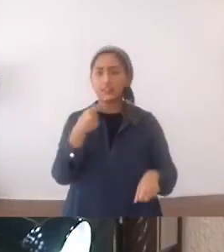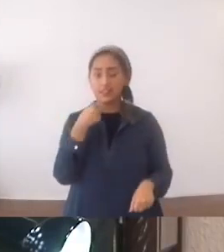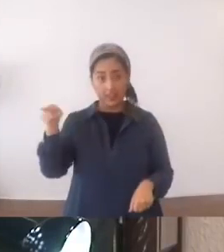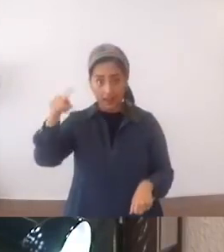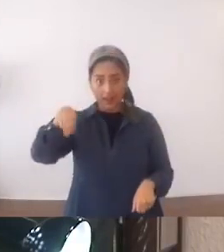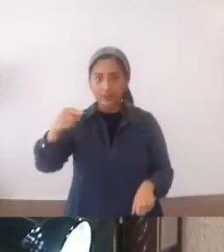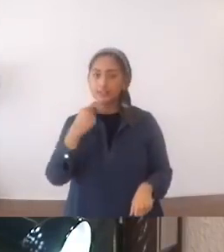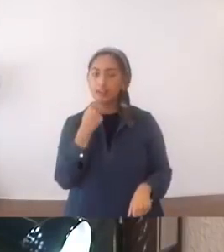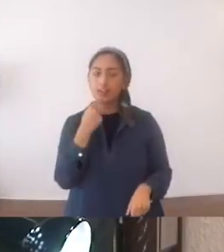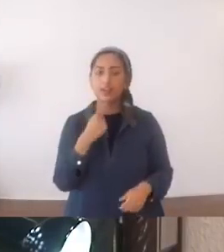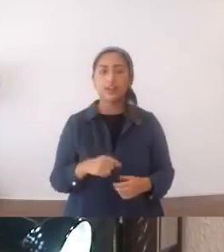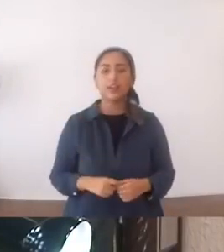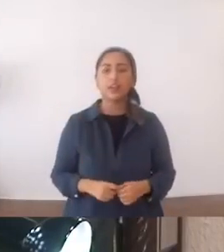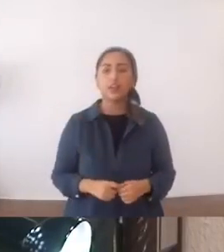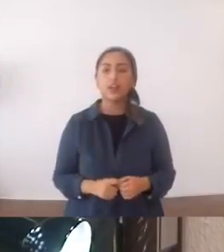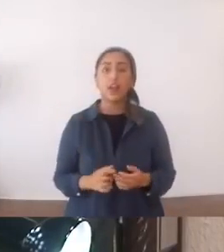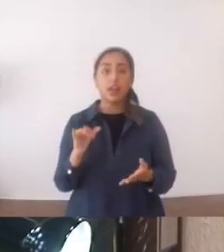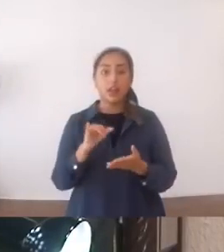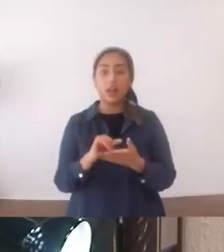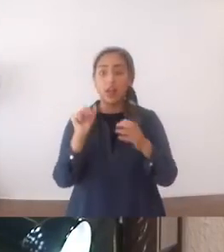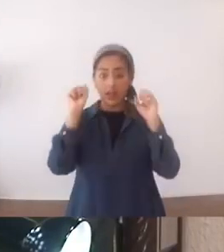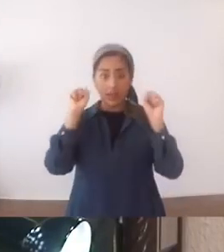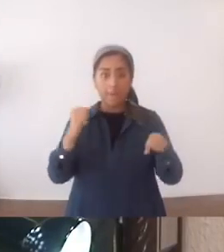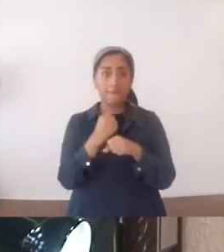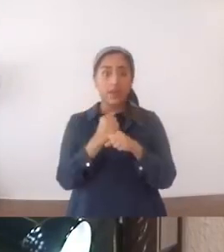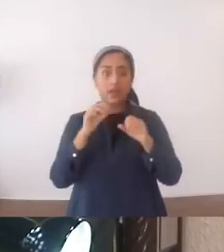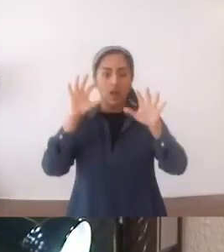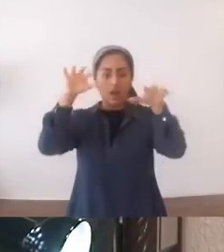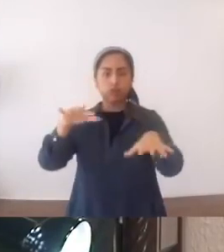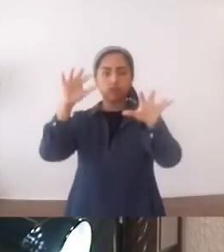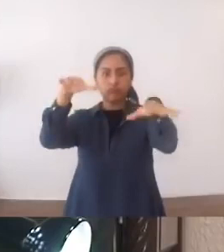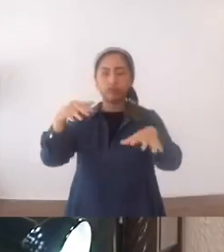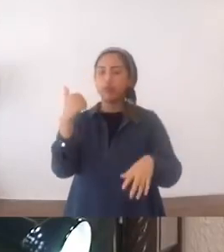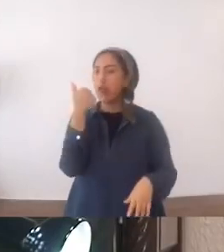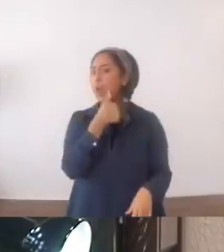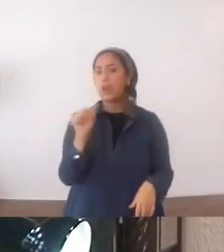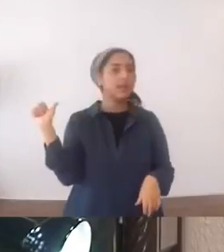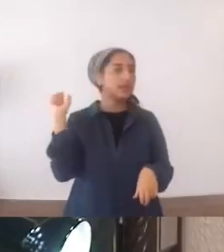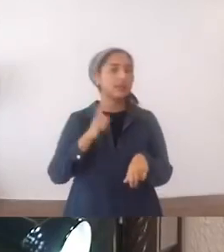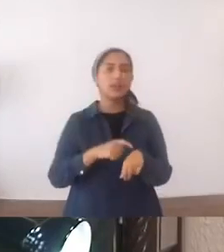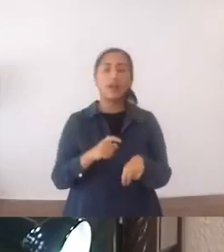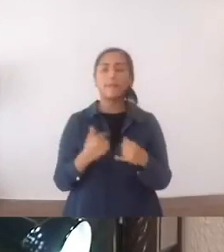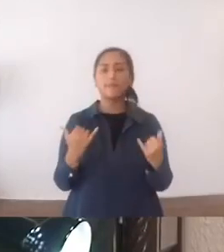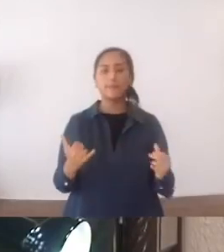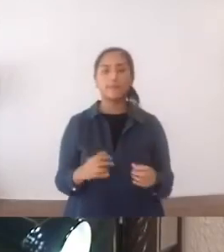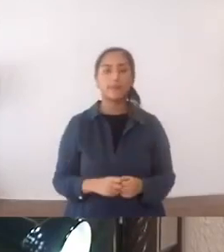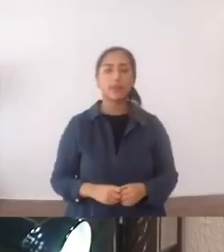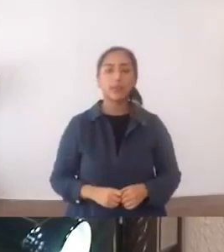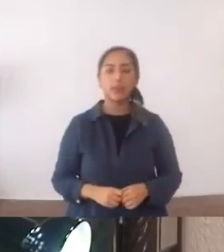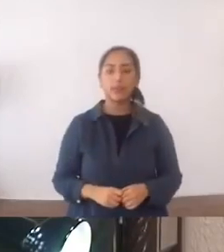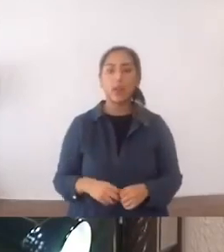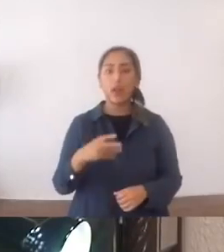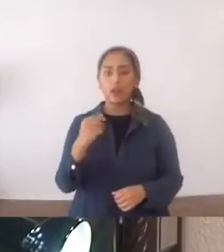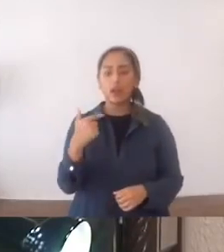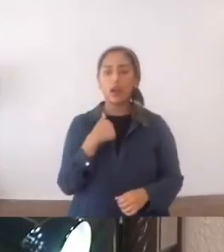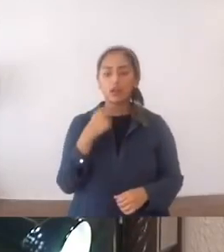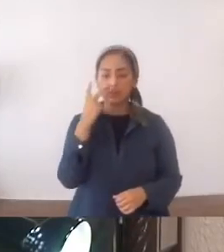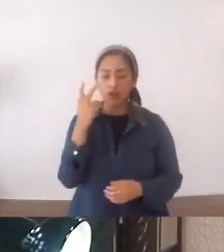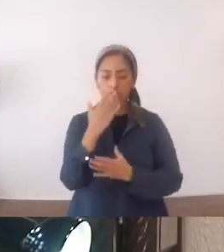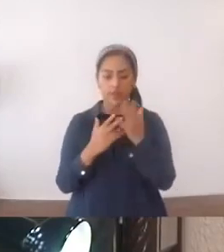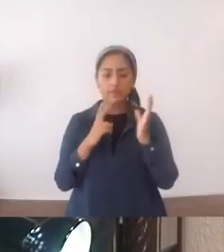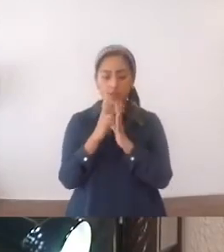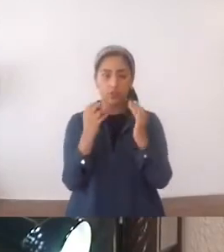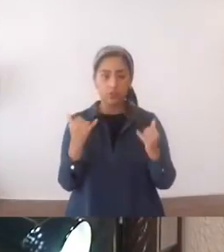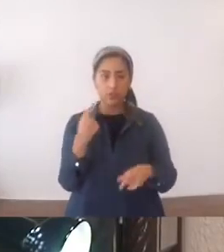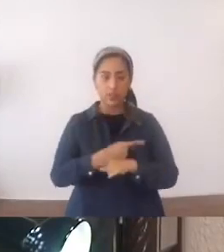científicos dicen pues Scientists que say puede provocar un tsunami en cualquier momento. that it can provoke a tsunami at any